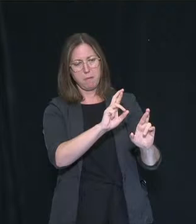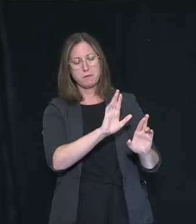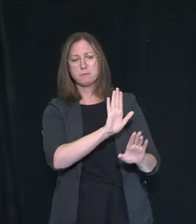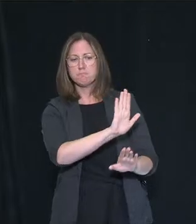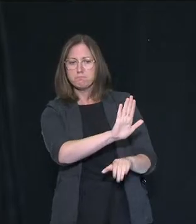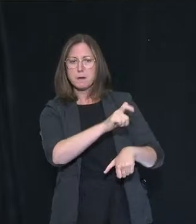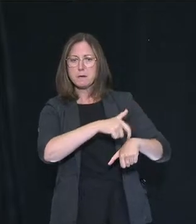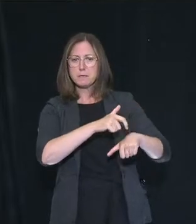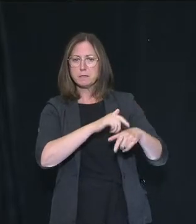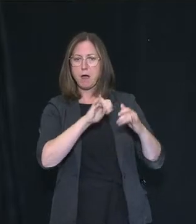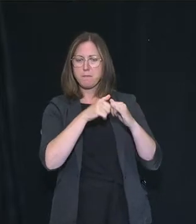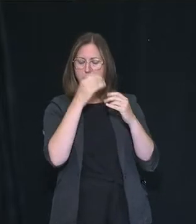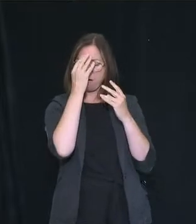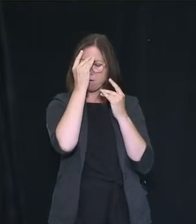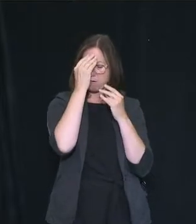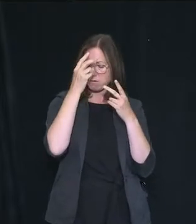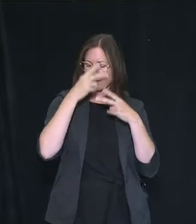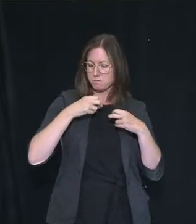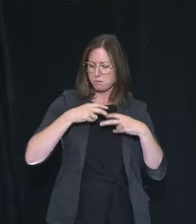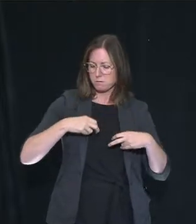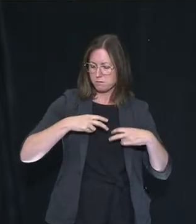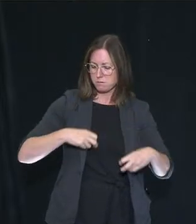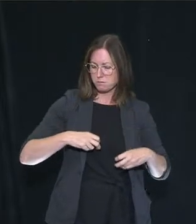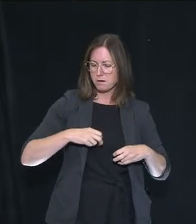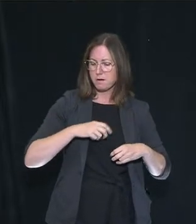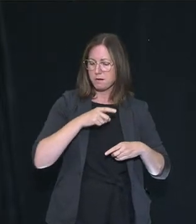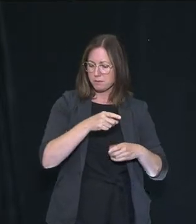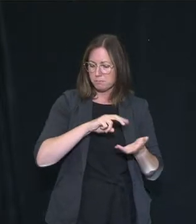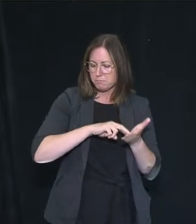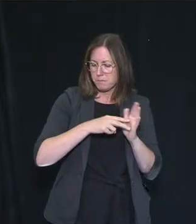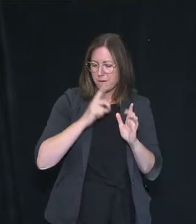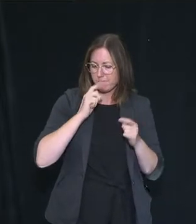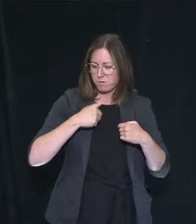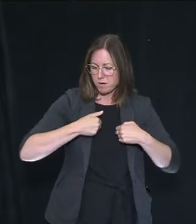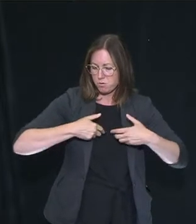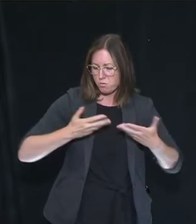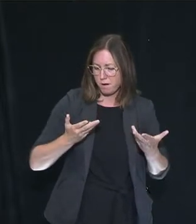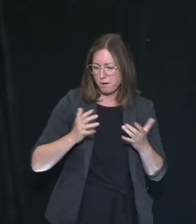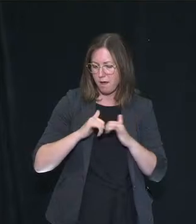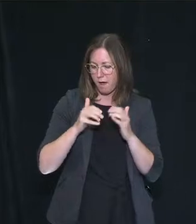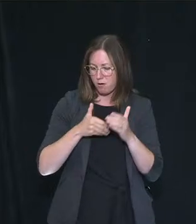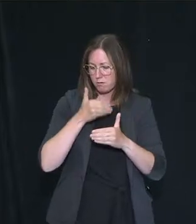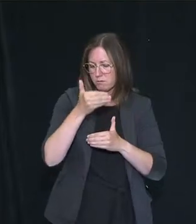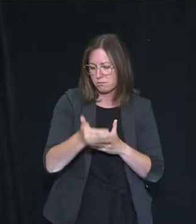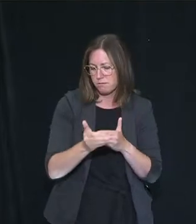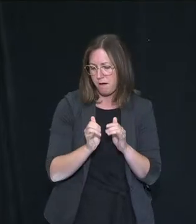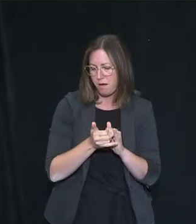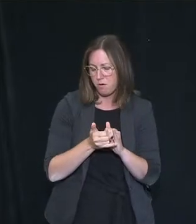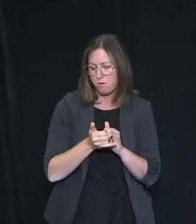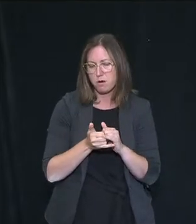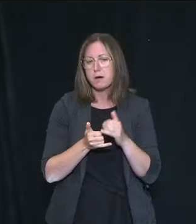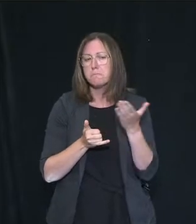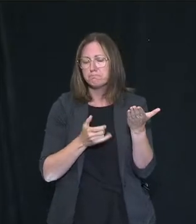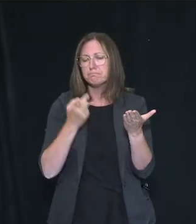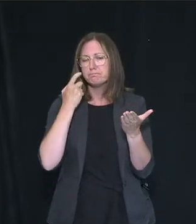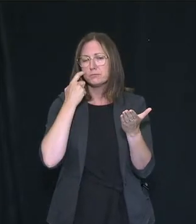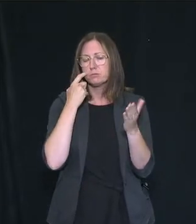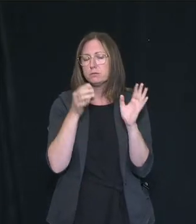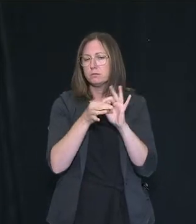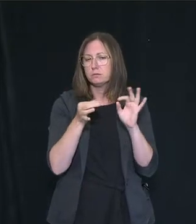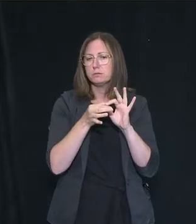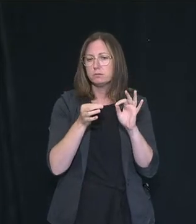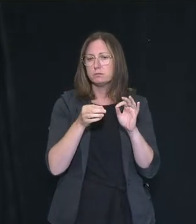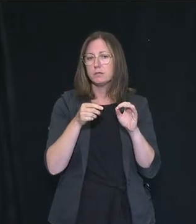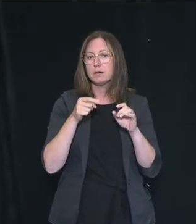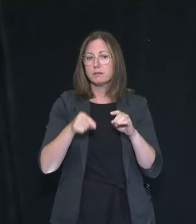means to them and what the next step should be. As you indicated, Your Holiness, this is an